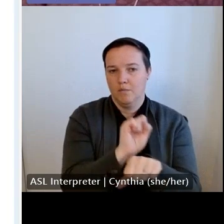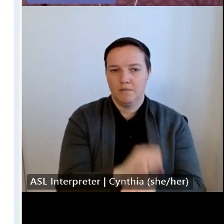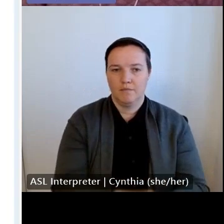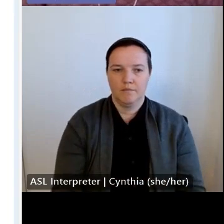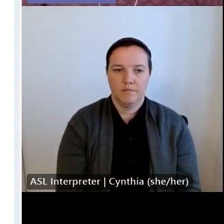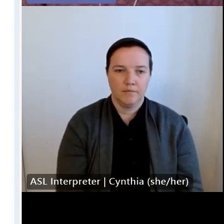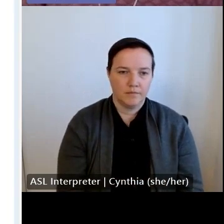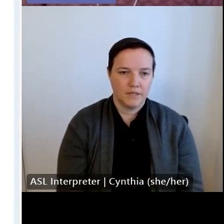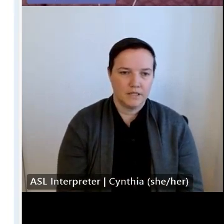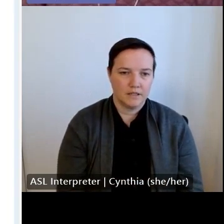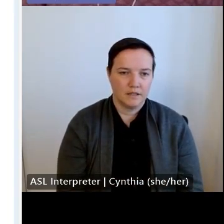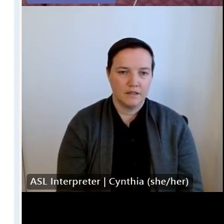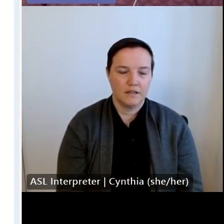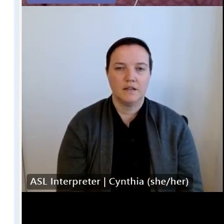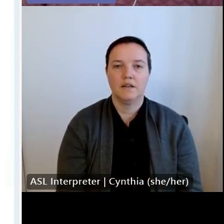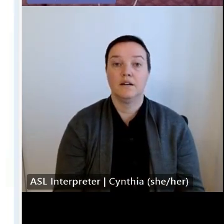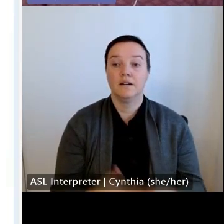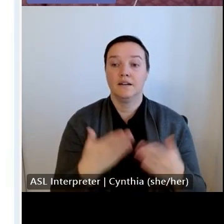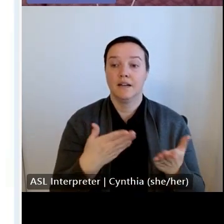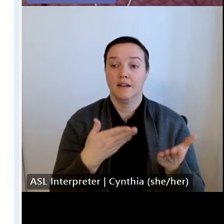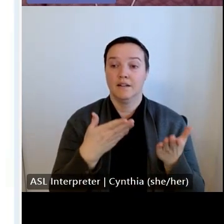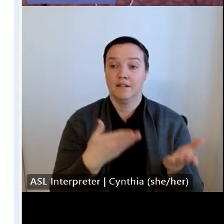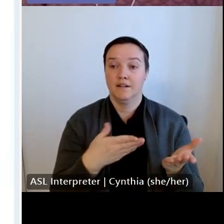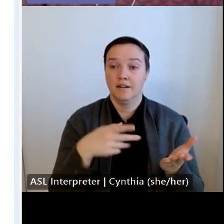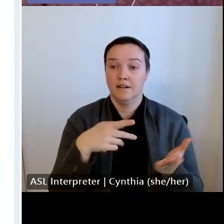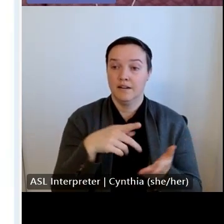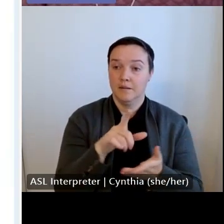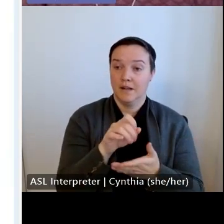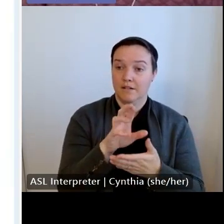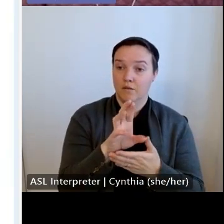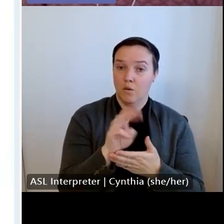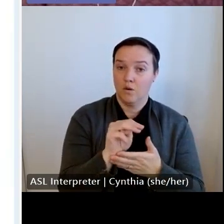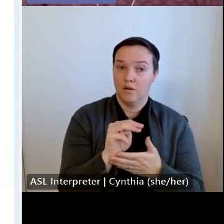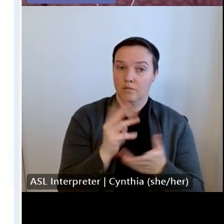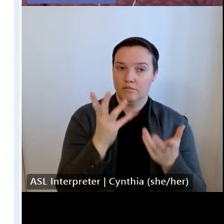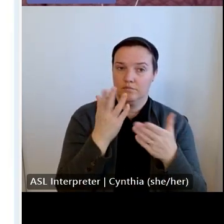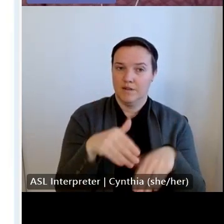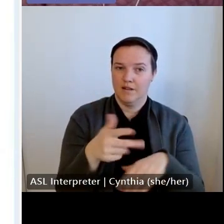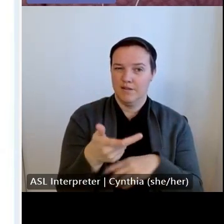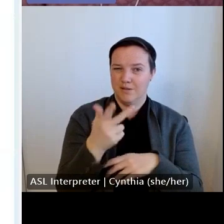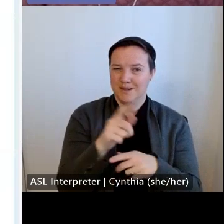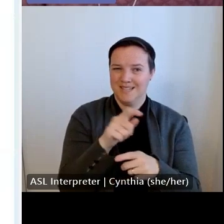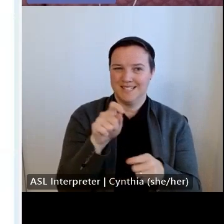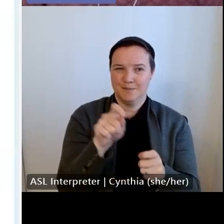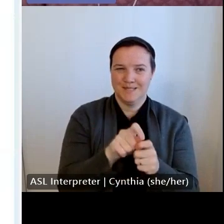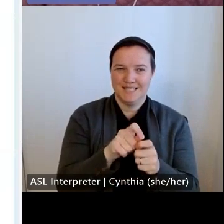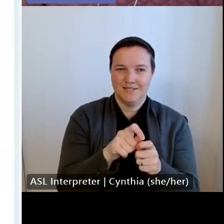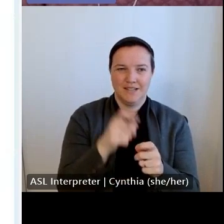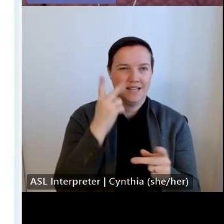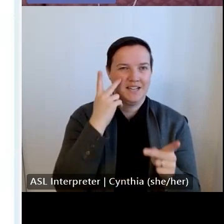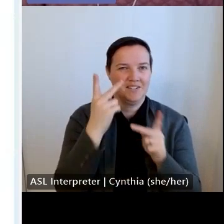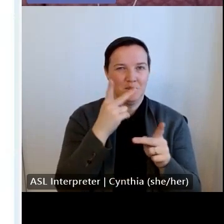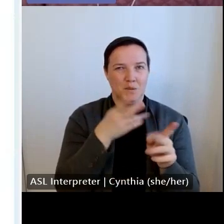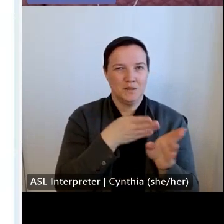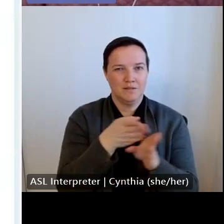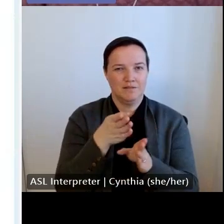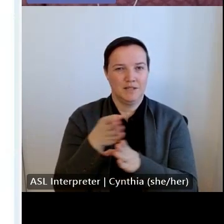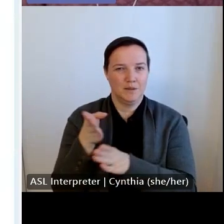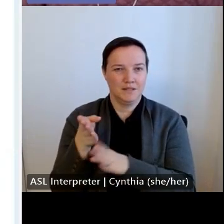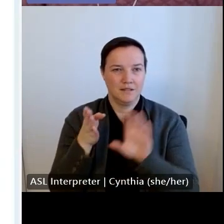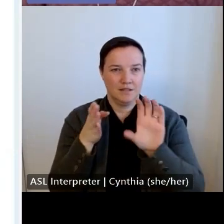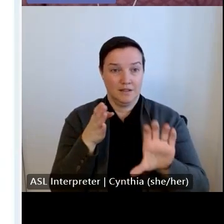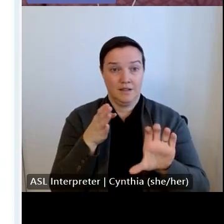you can see, the platform is really broken down into 3 specific visual areas. We have